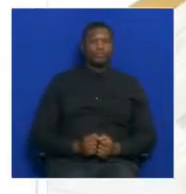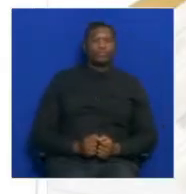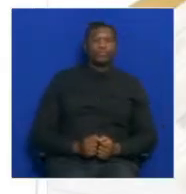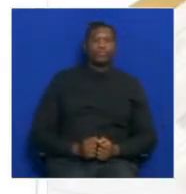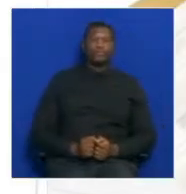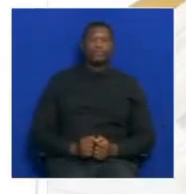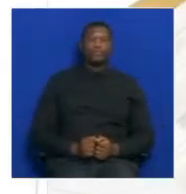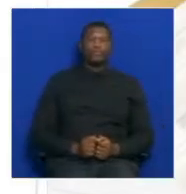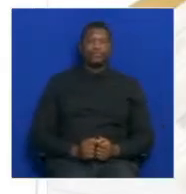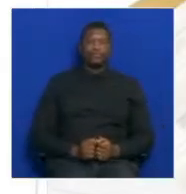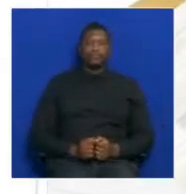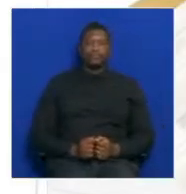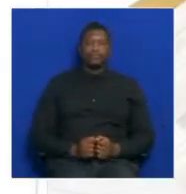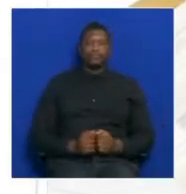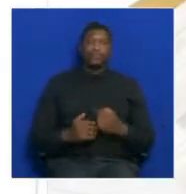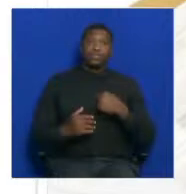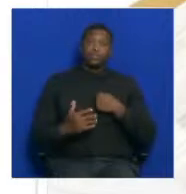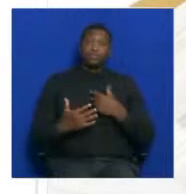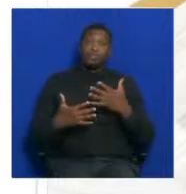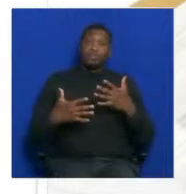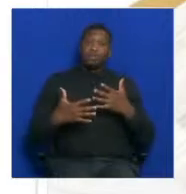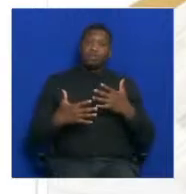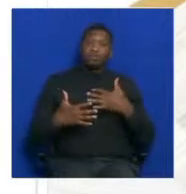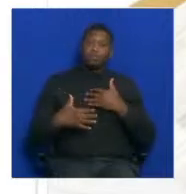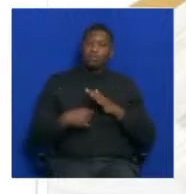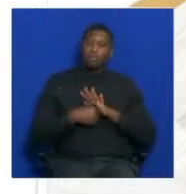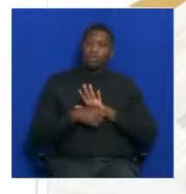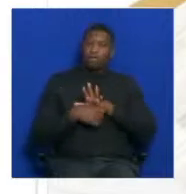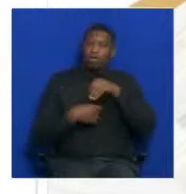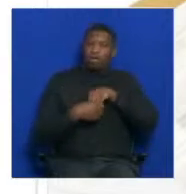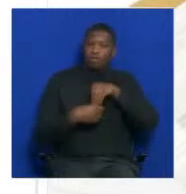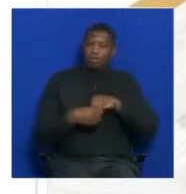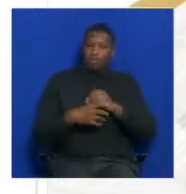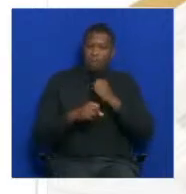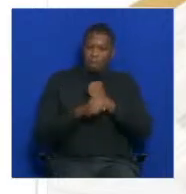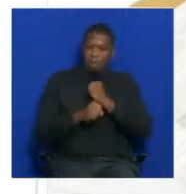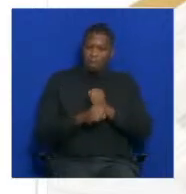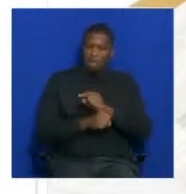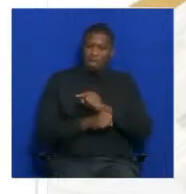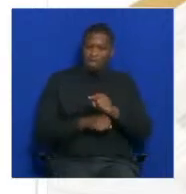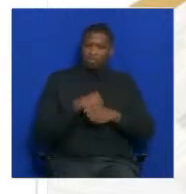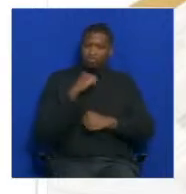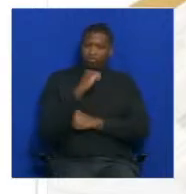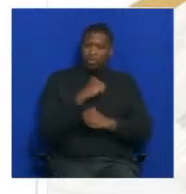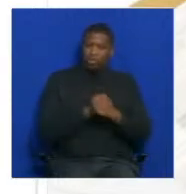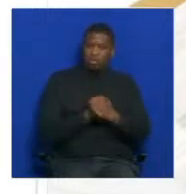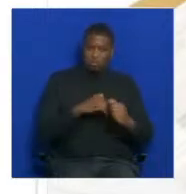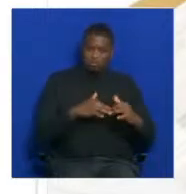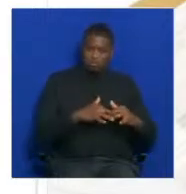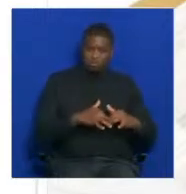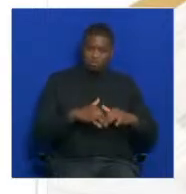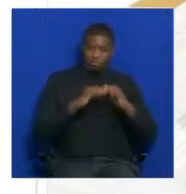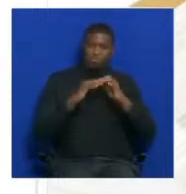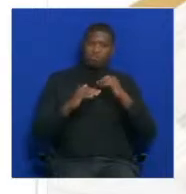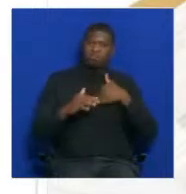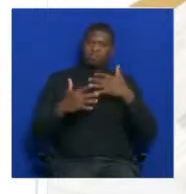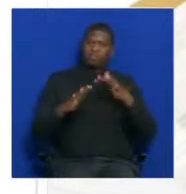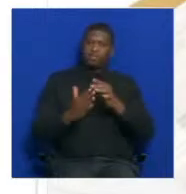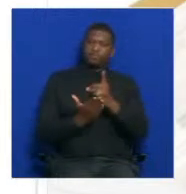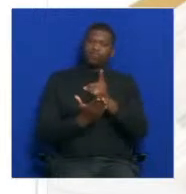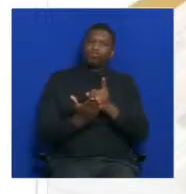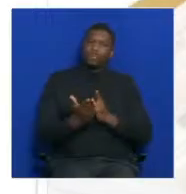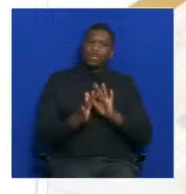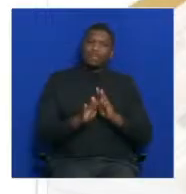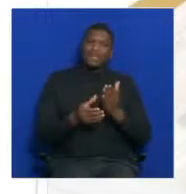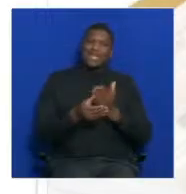I was closely involved in creating this framework. I drafted the case intake process that became a